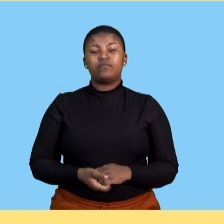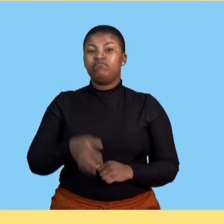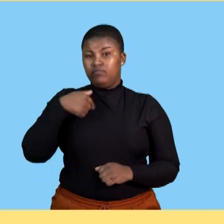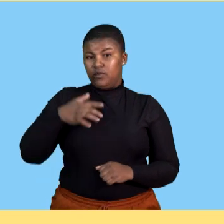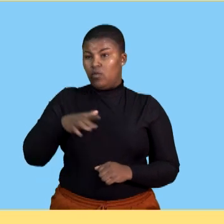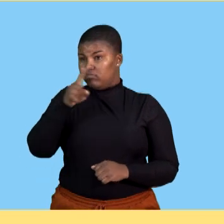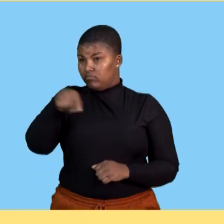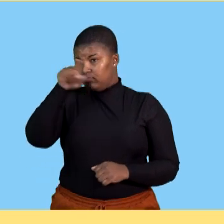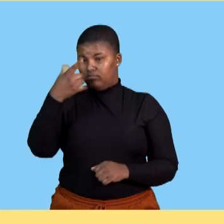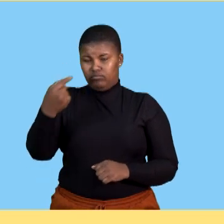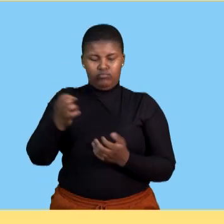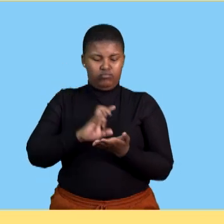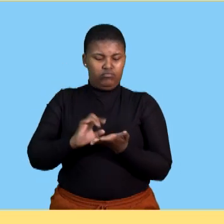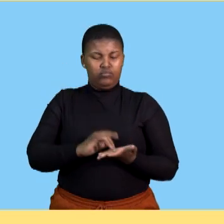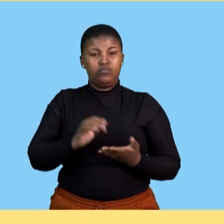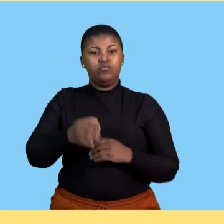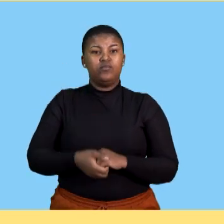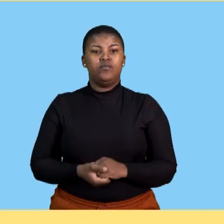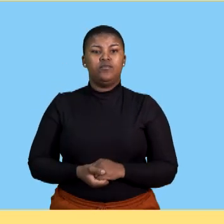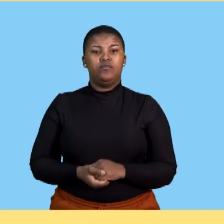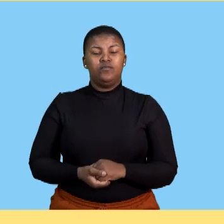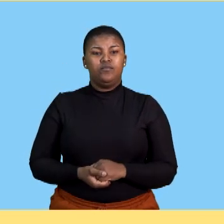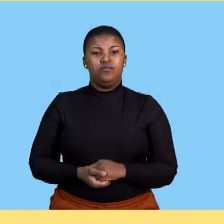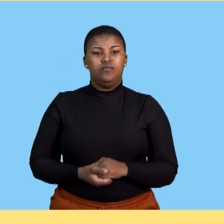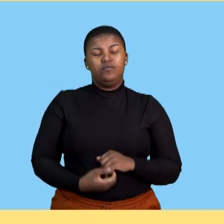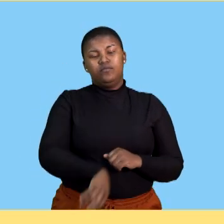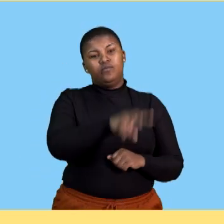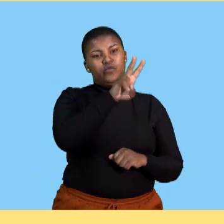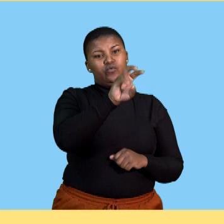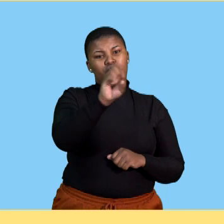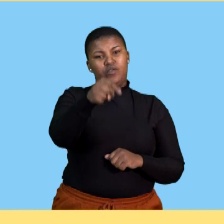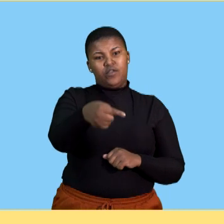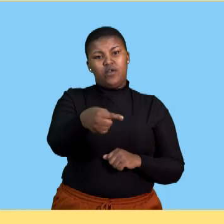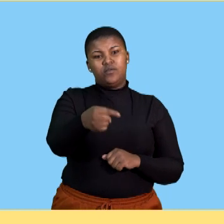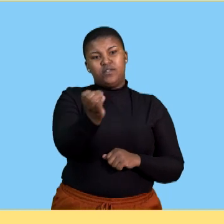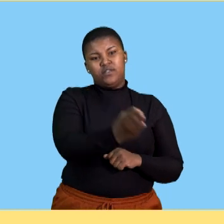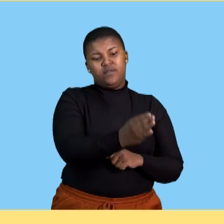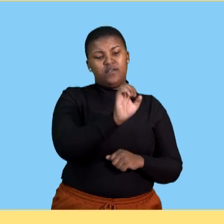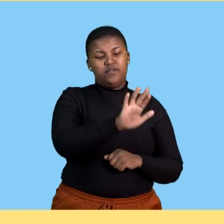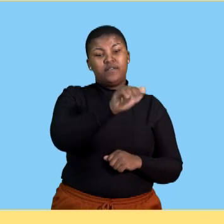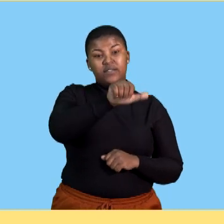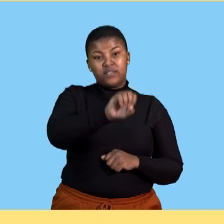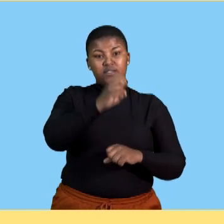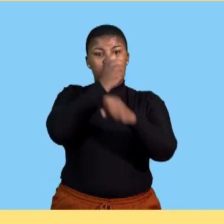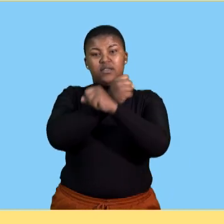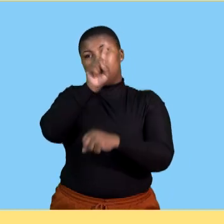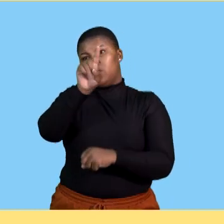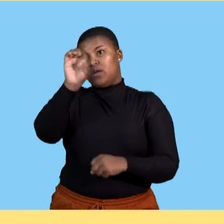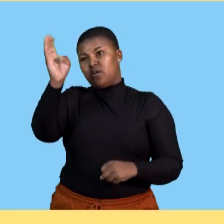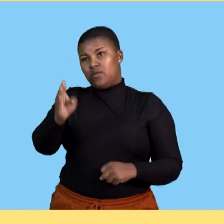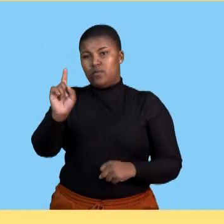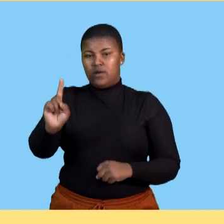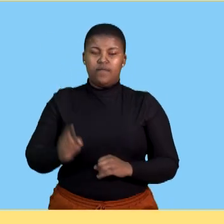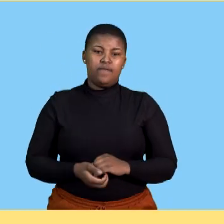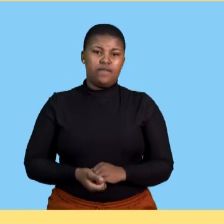want you to punch that in your calculator. You are now saying 200,000 divided by 560